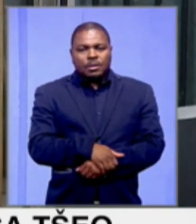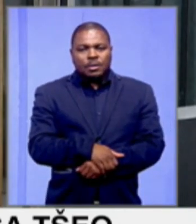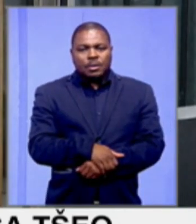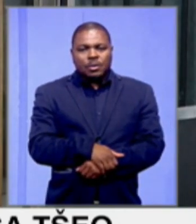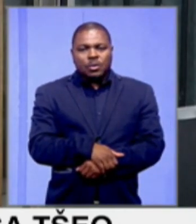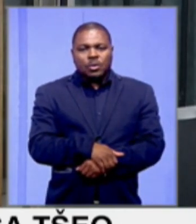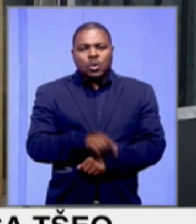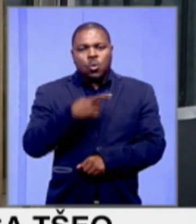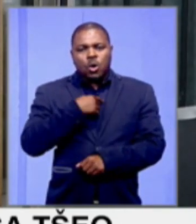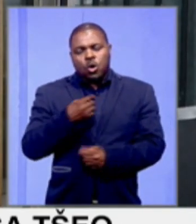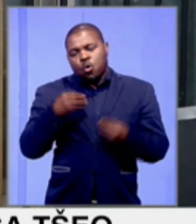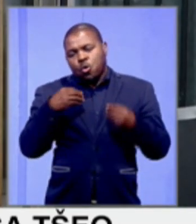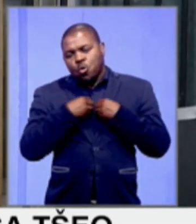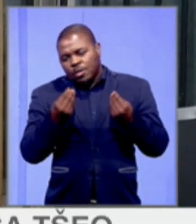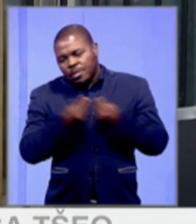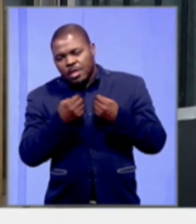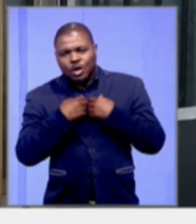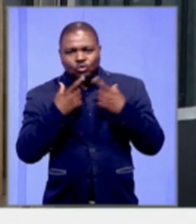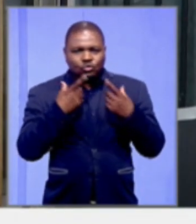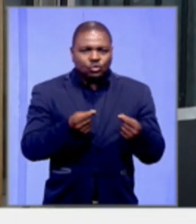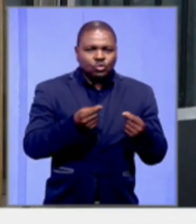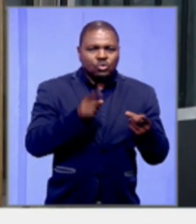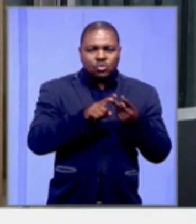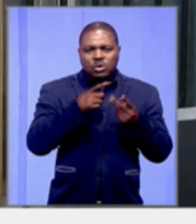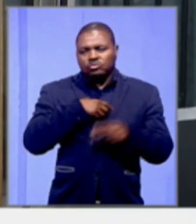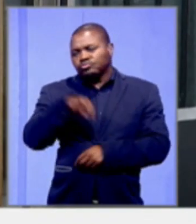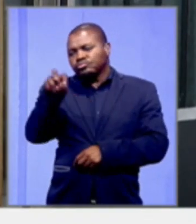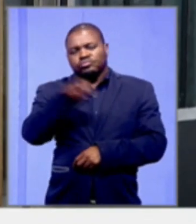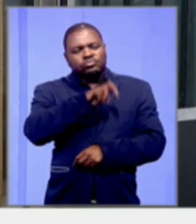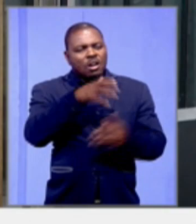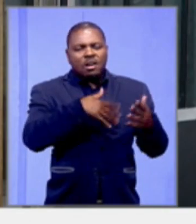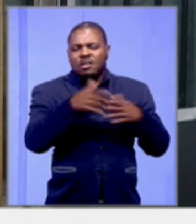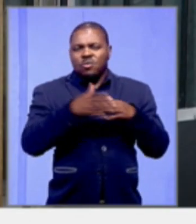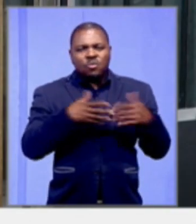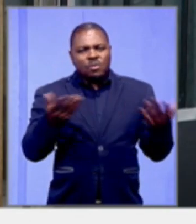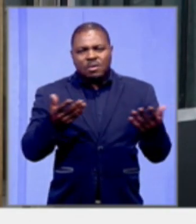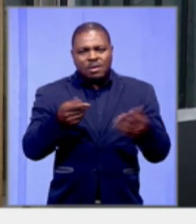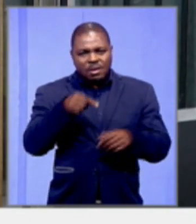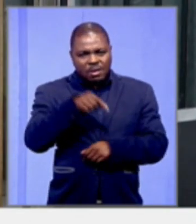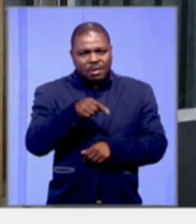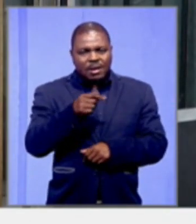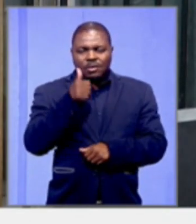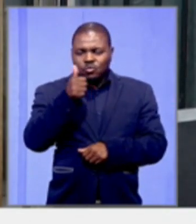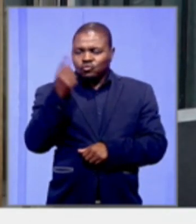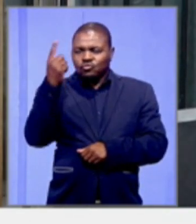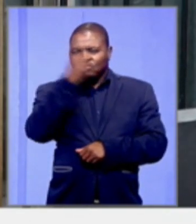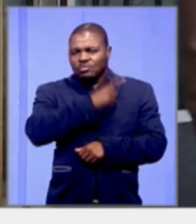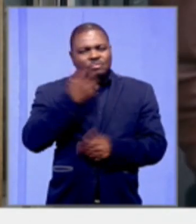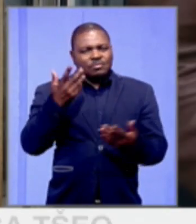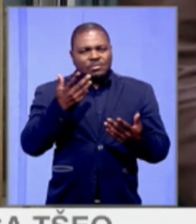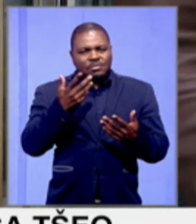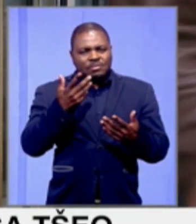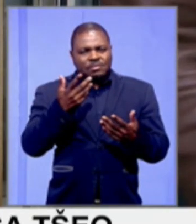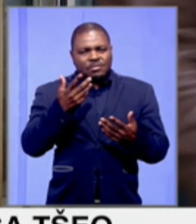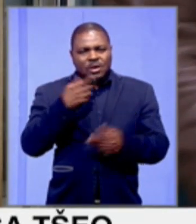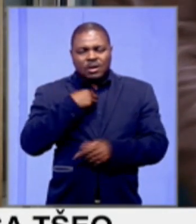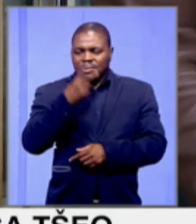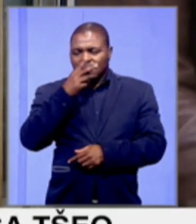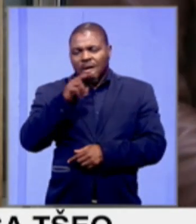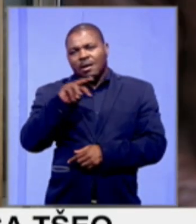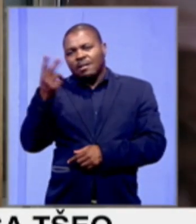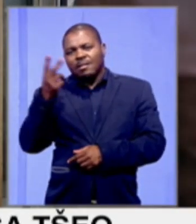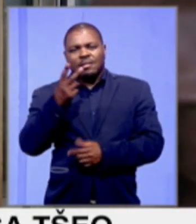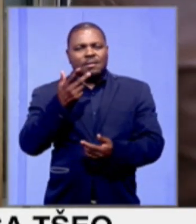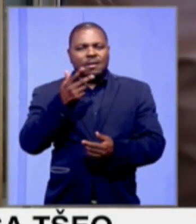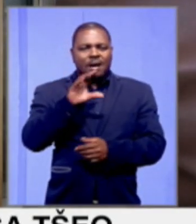we do our own thing, you know, we go anywhere we want. So it's a great day for me, seeing my other African